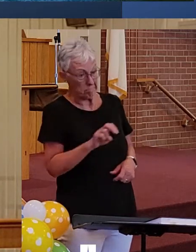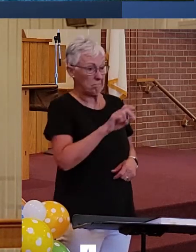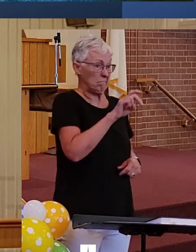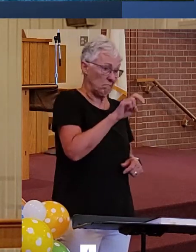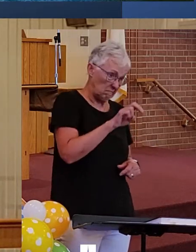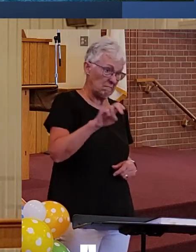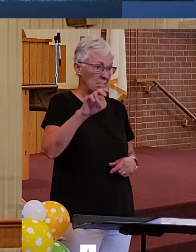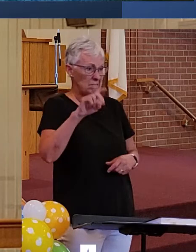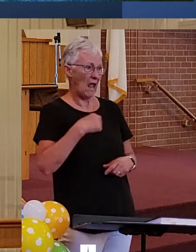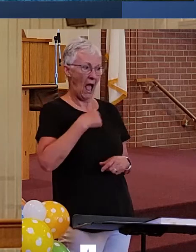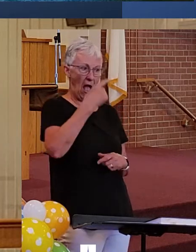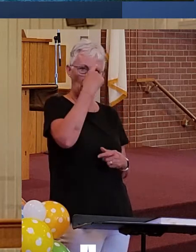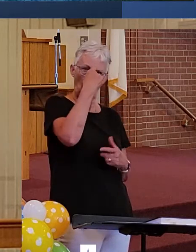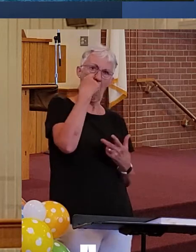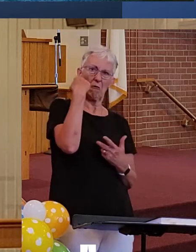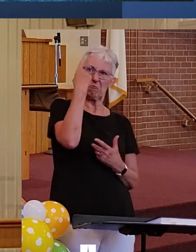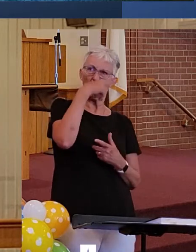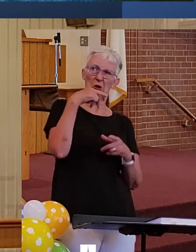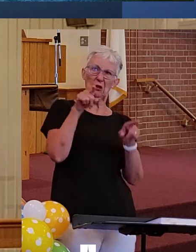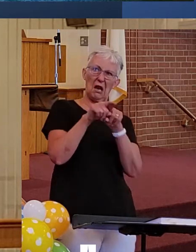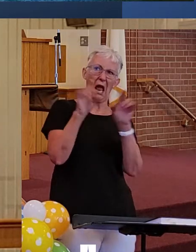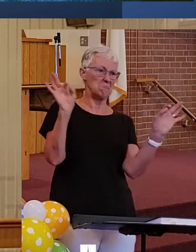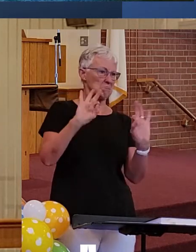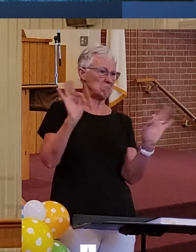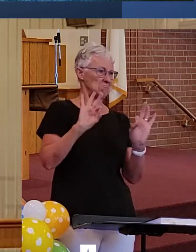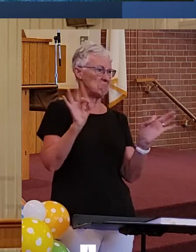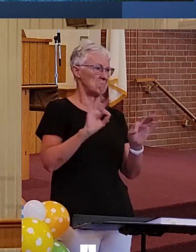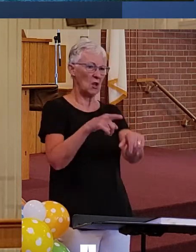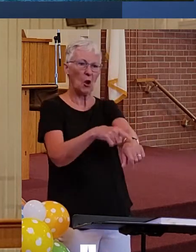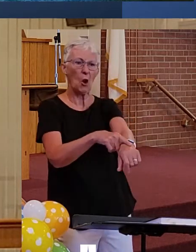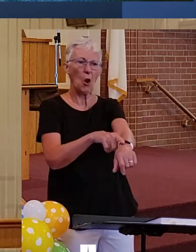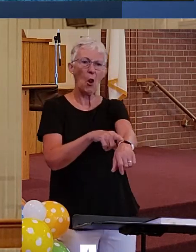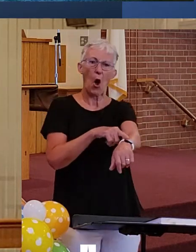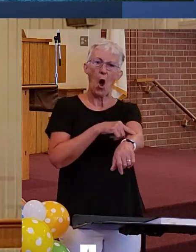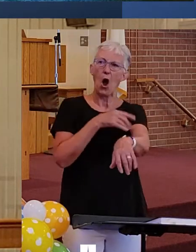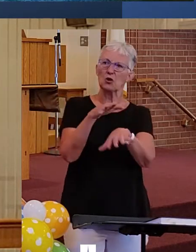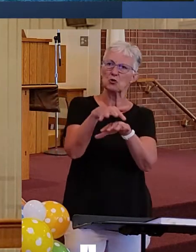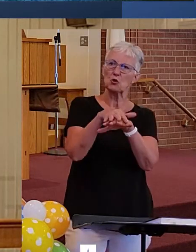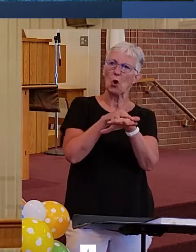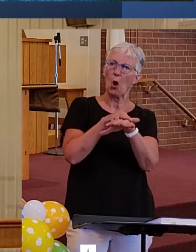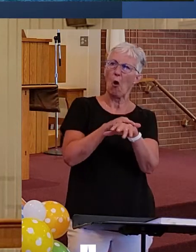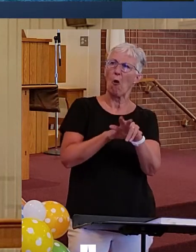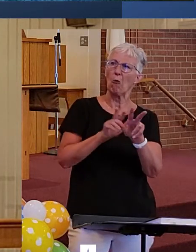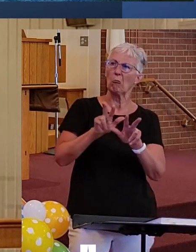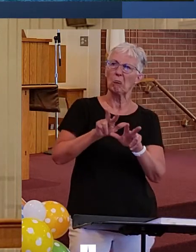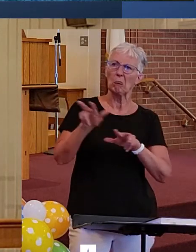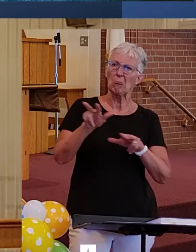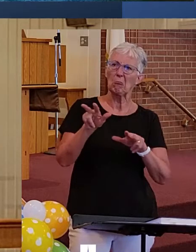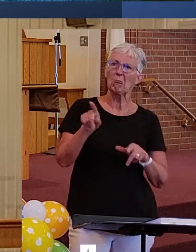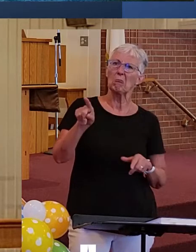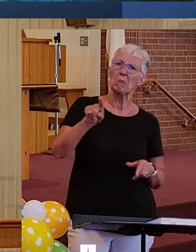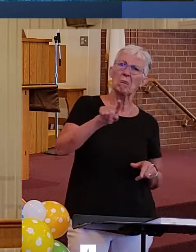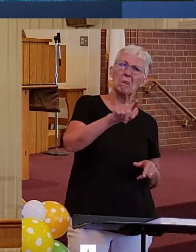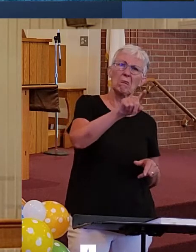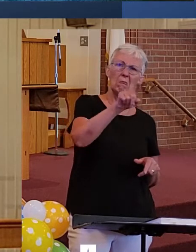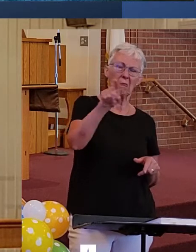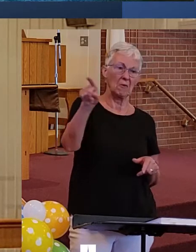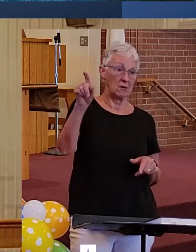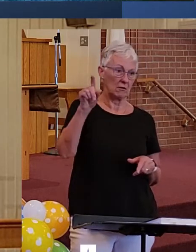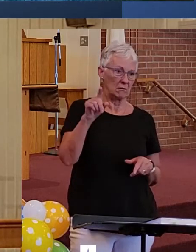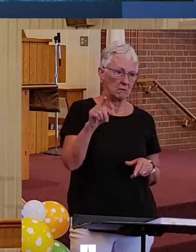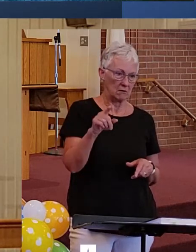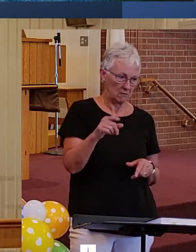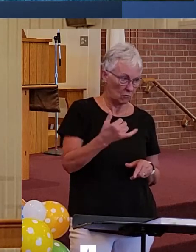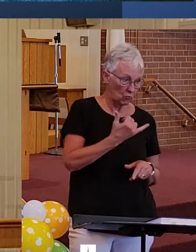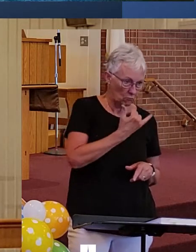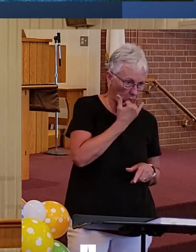originally looked like to me a light, nice, long, gradual hike to the rocky promontory high over the